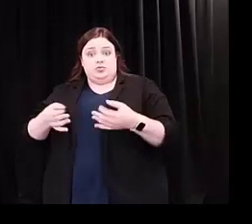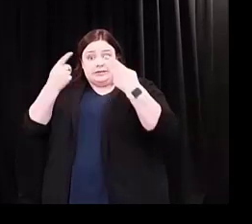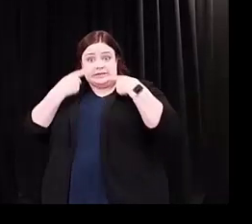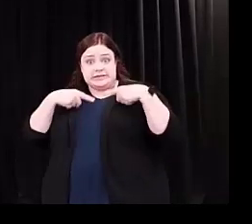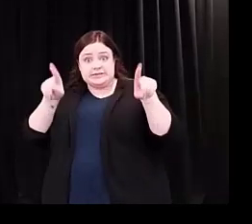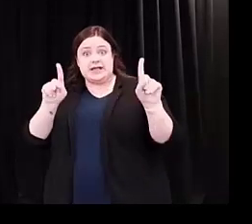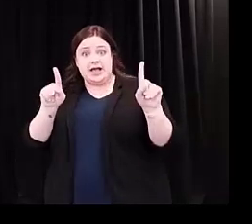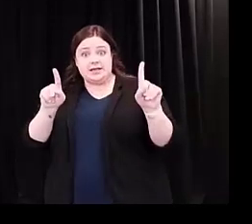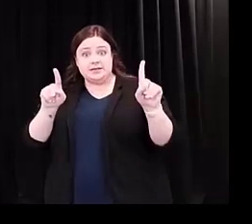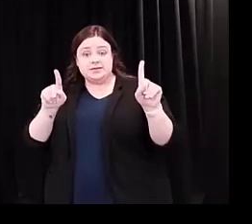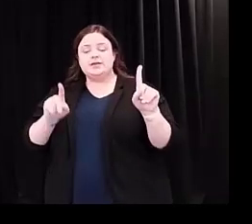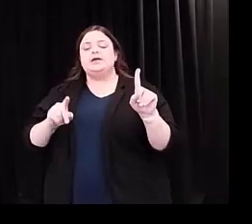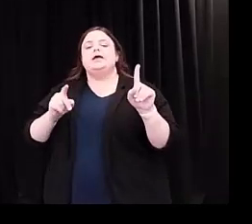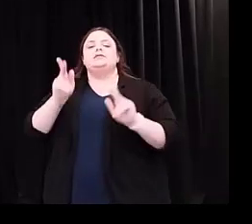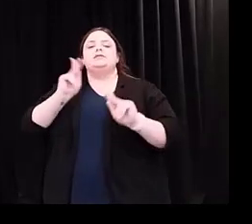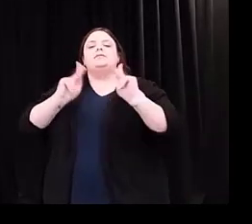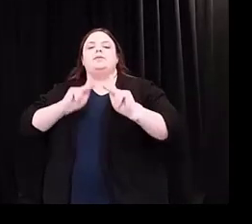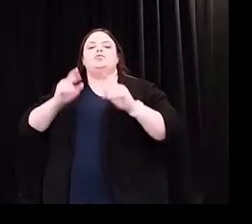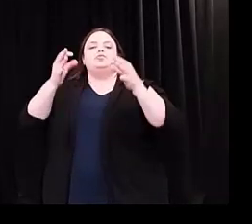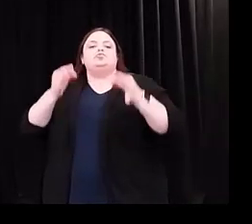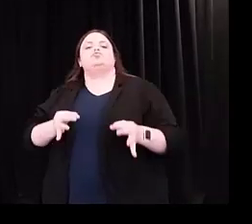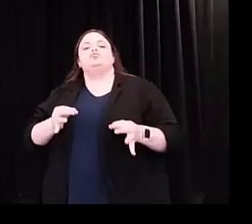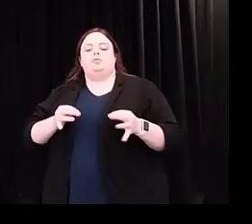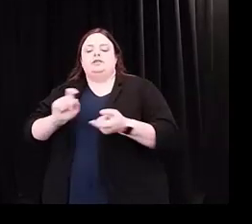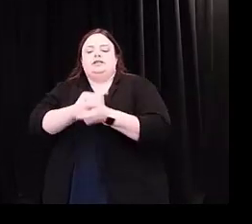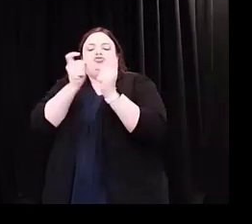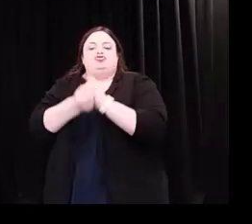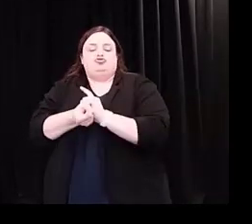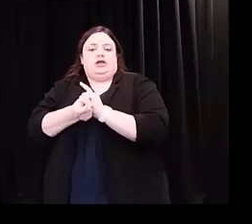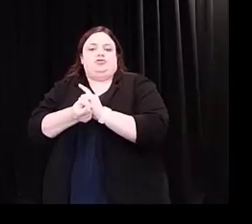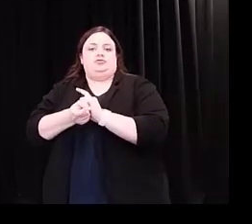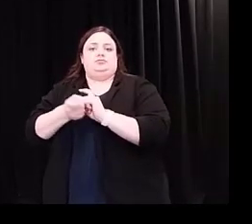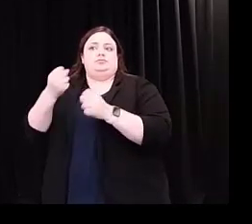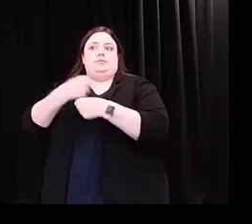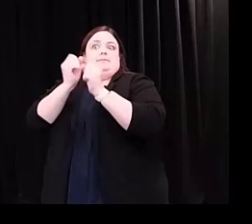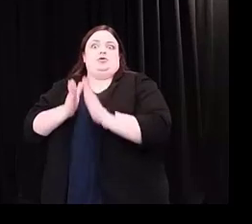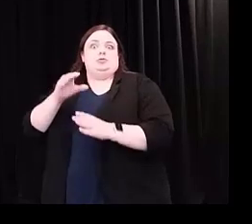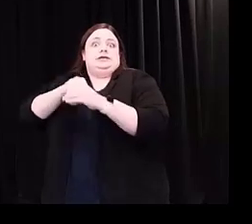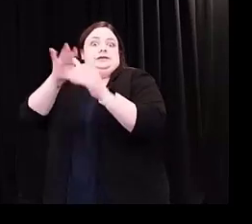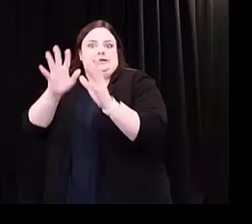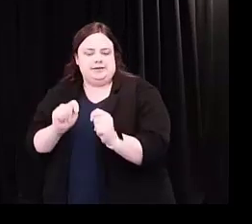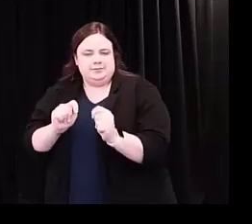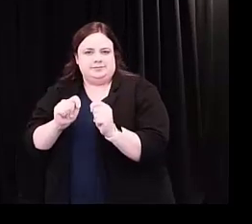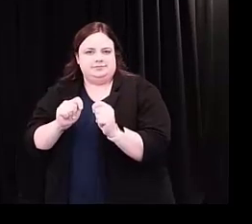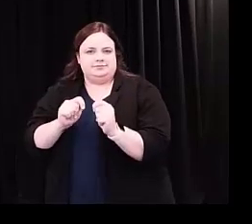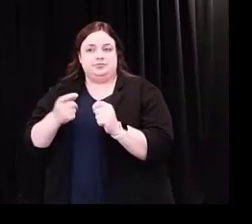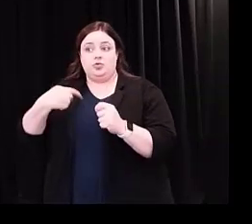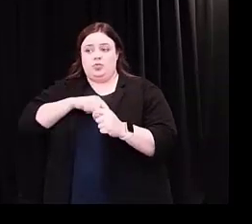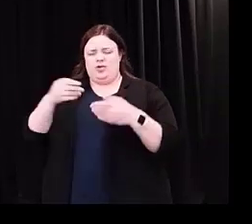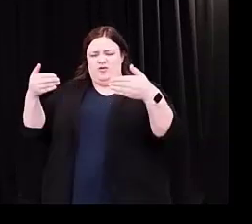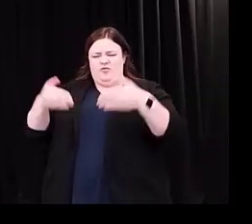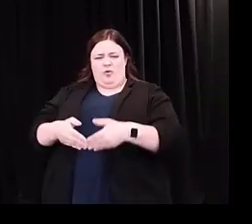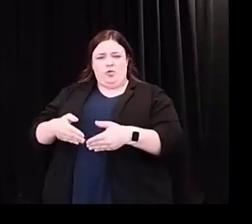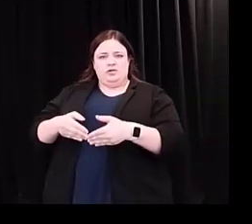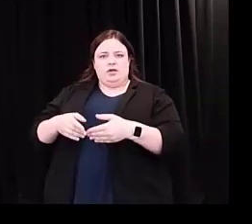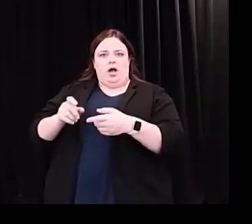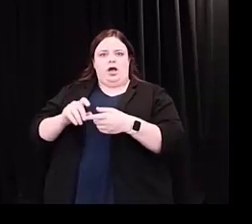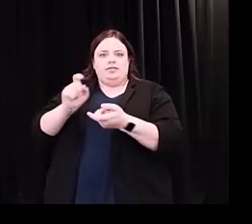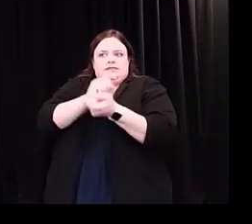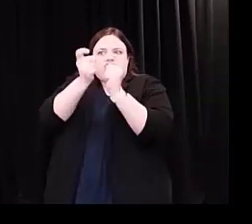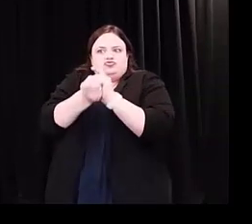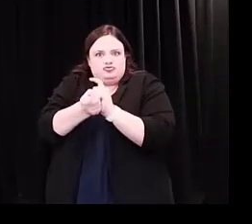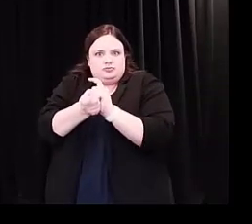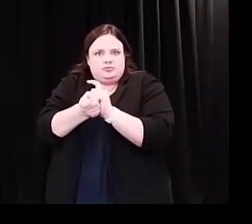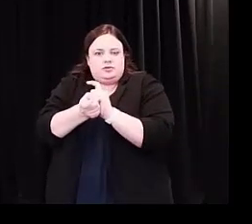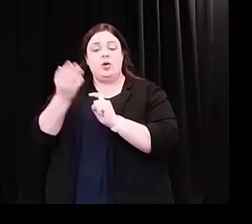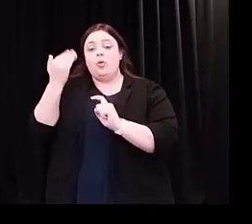change makers within it. So we're going to be change makers, and we're going to focus on the percentages because sometimes